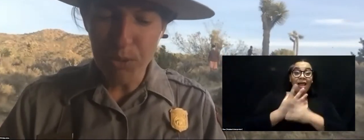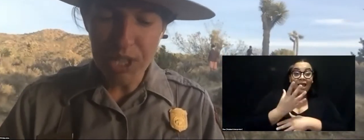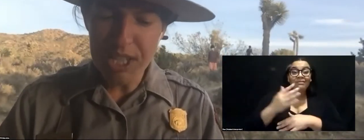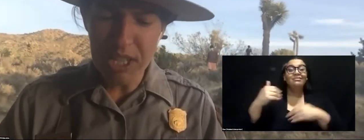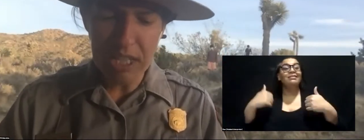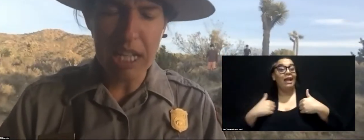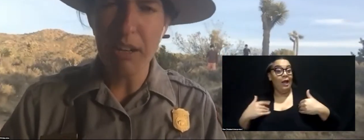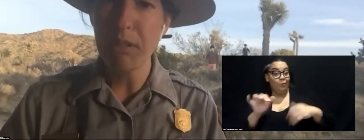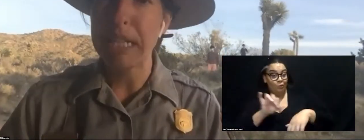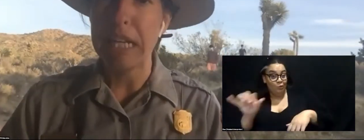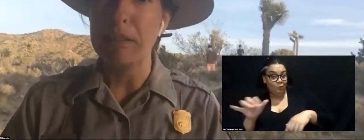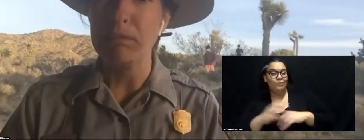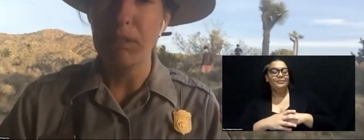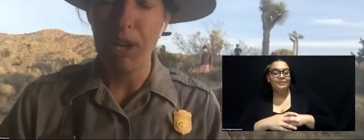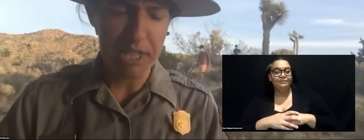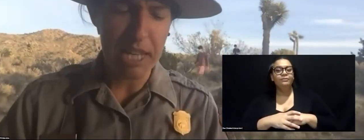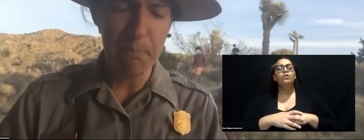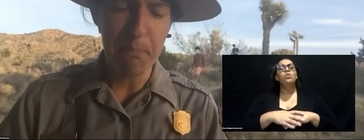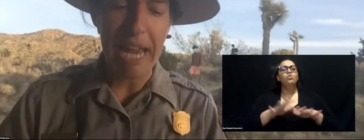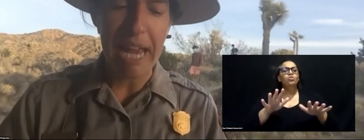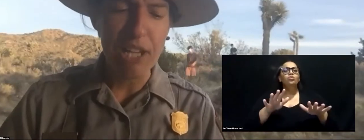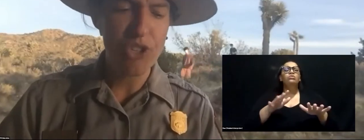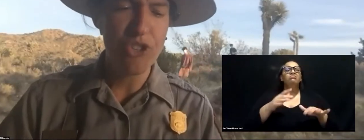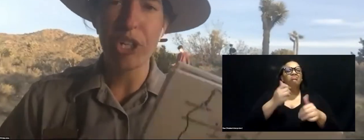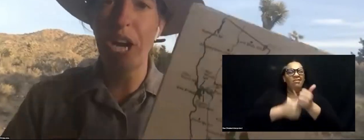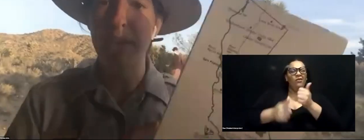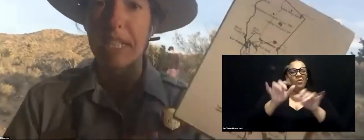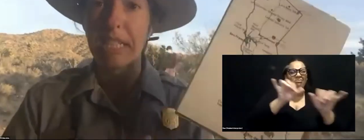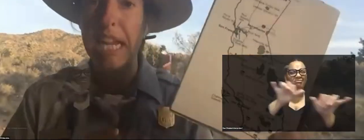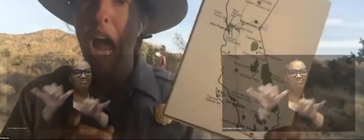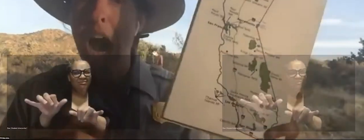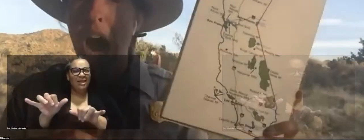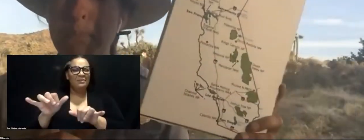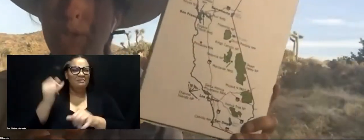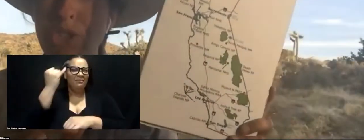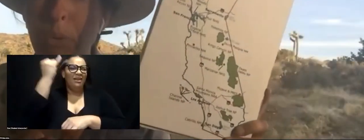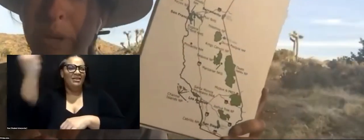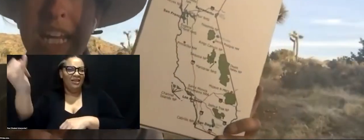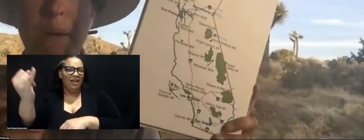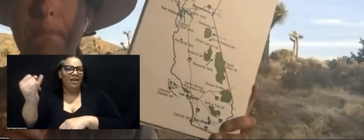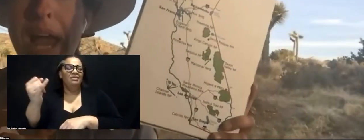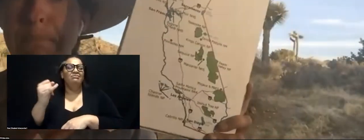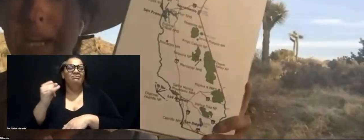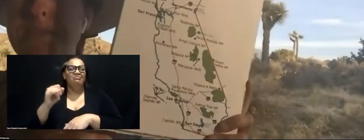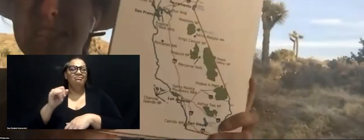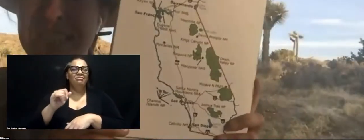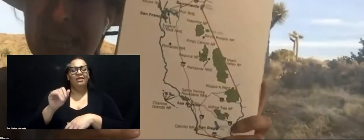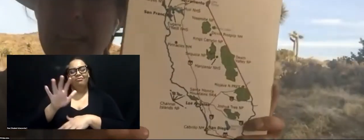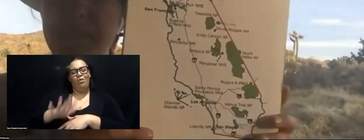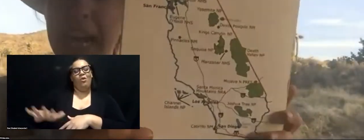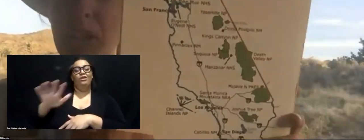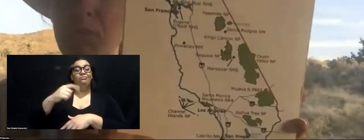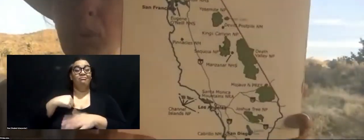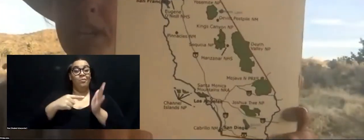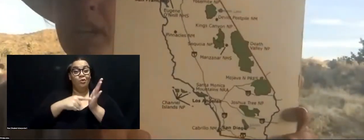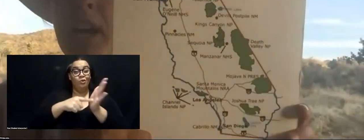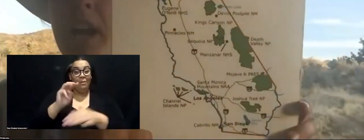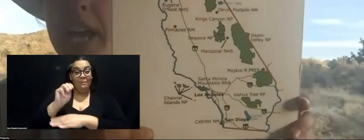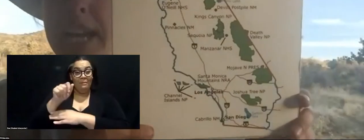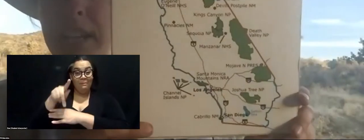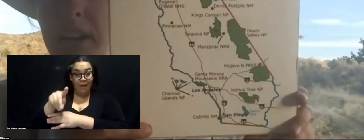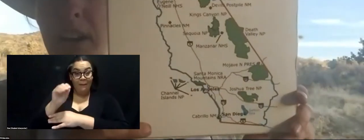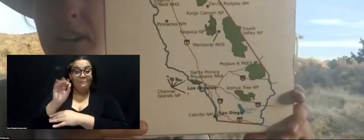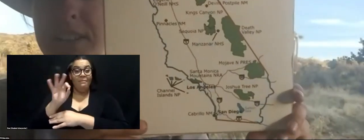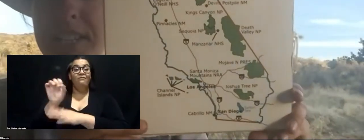And so just to get everybody on the same page geographically, I'm showing a map of the state of California.